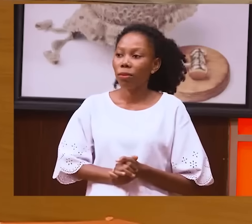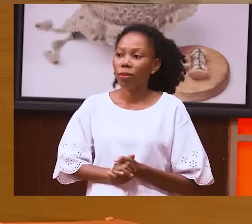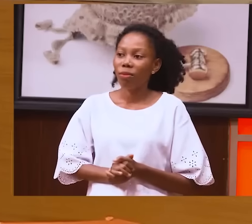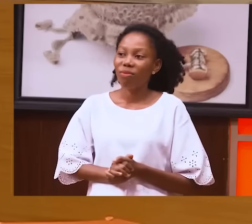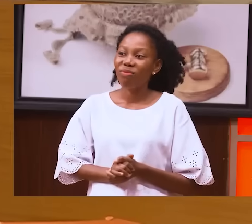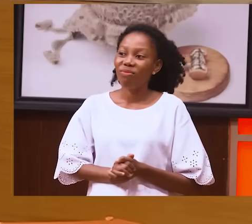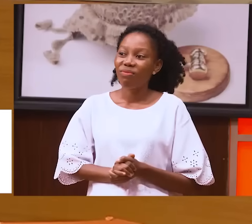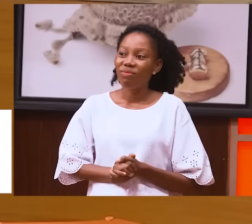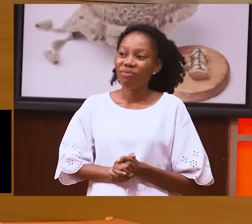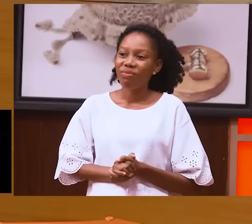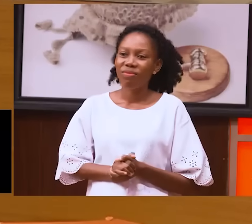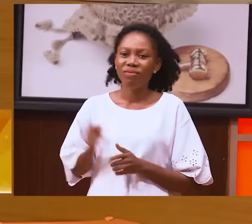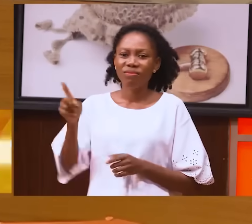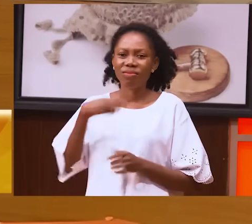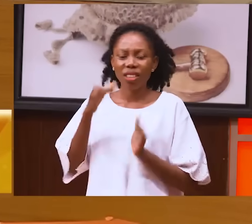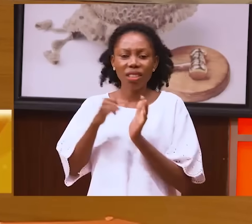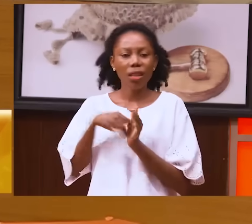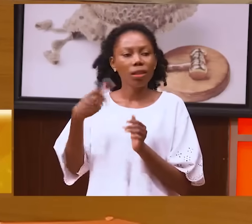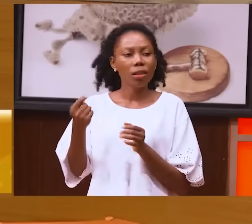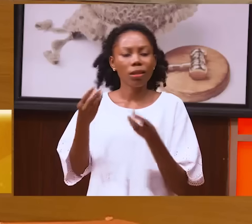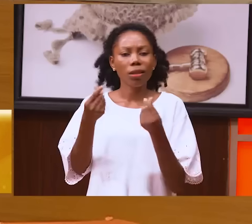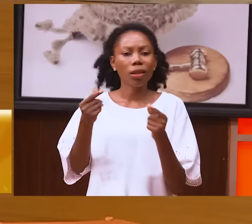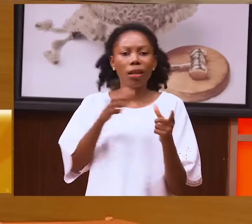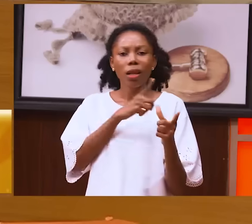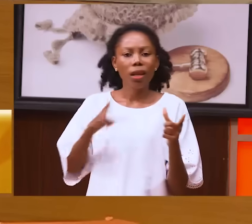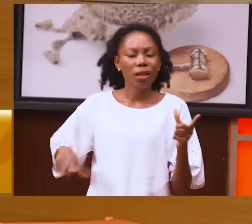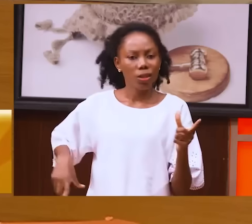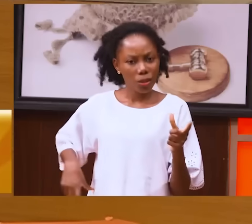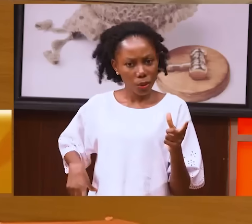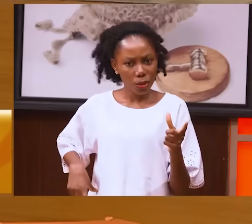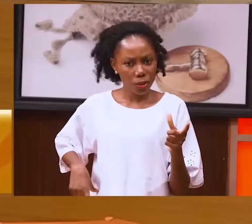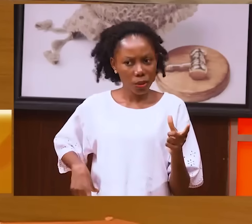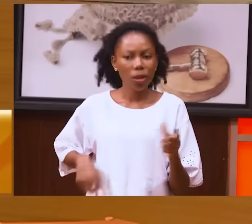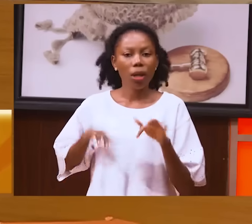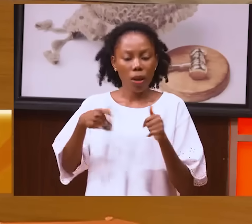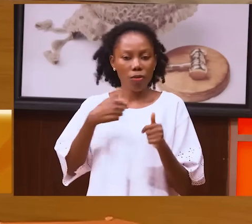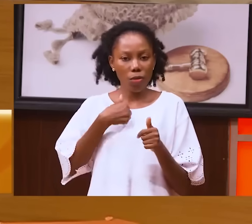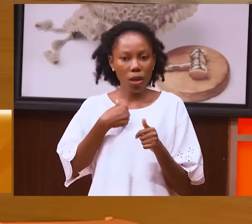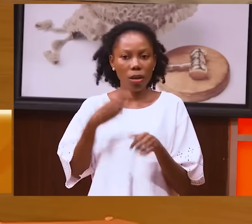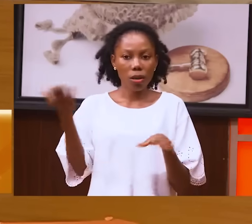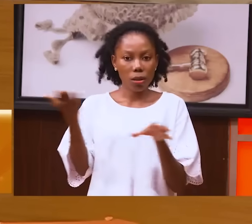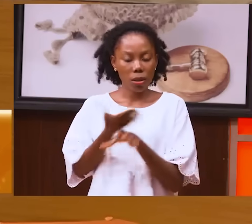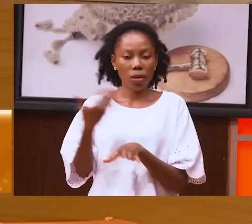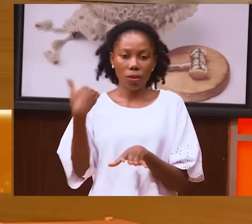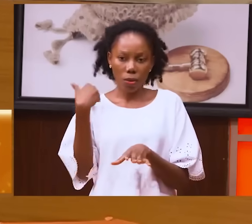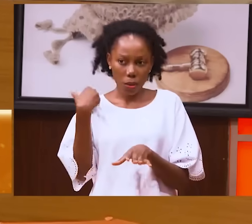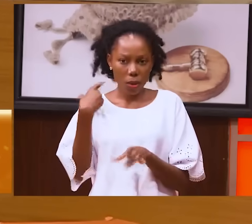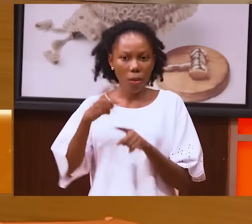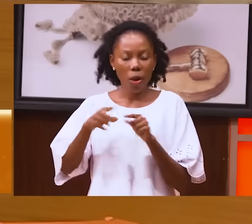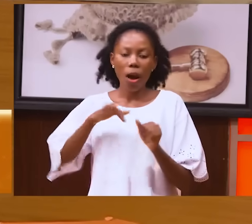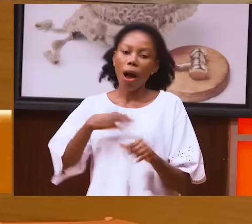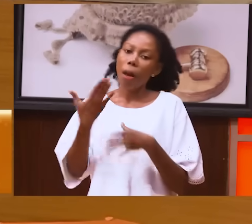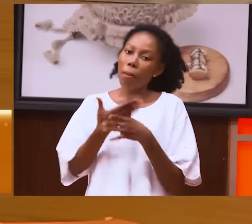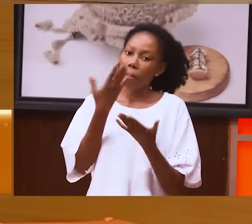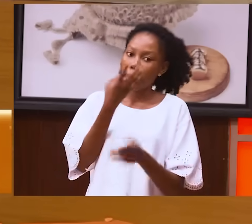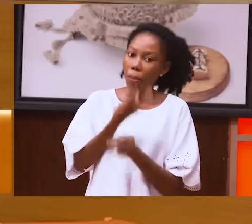The landlord served me quick notice, which I beg him and should give me from now till February, being next month. He said